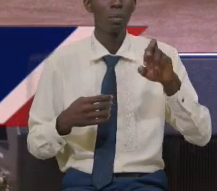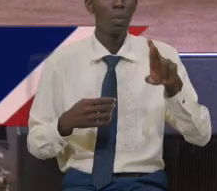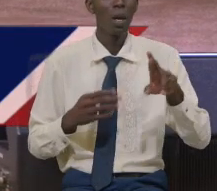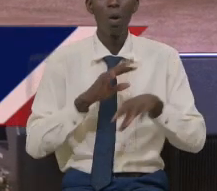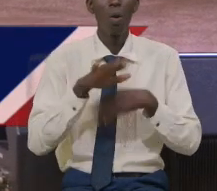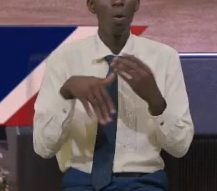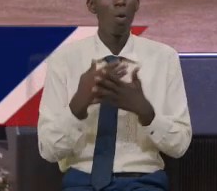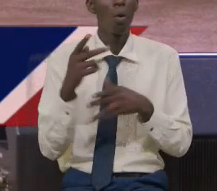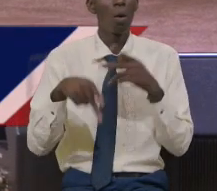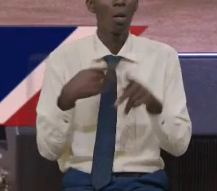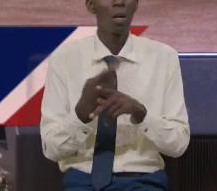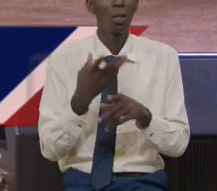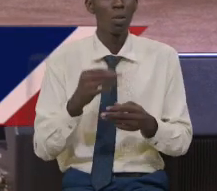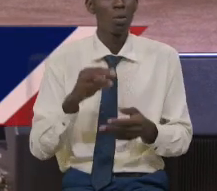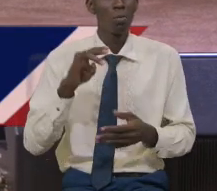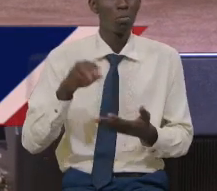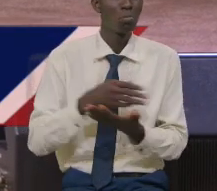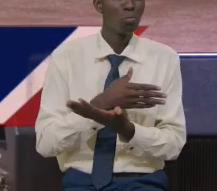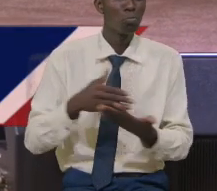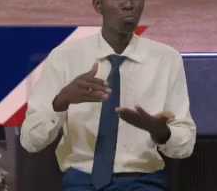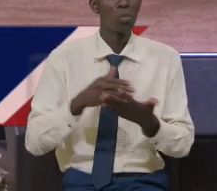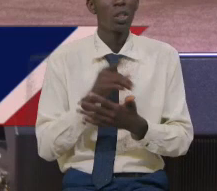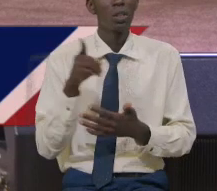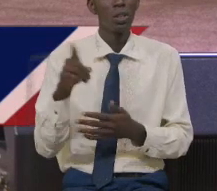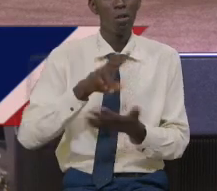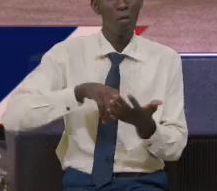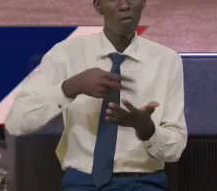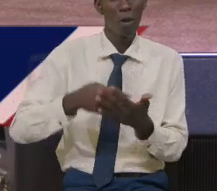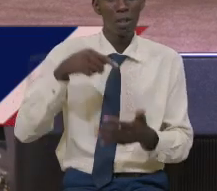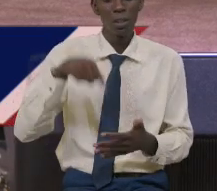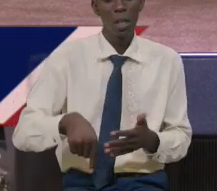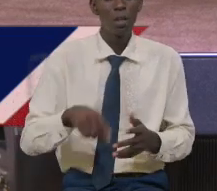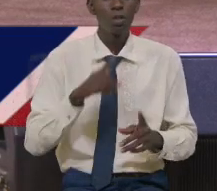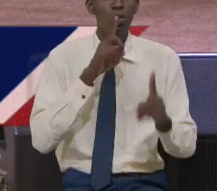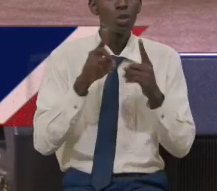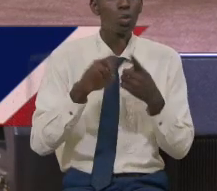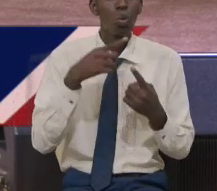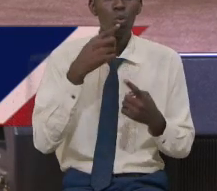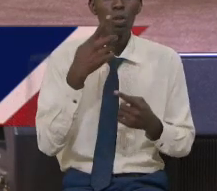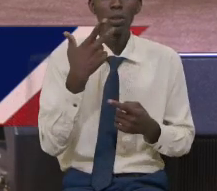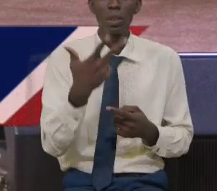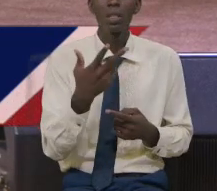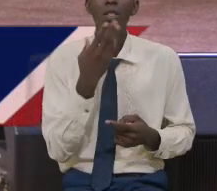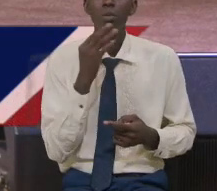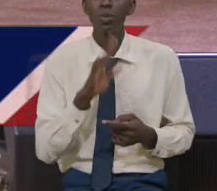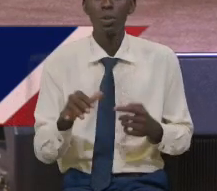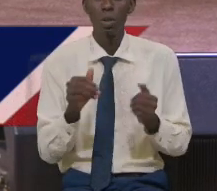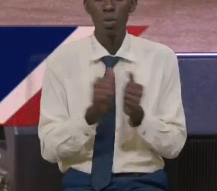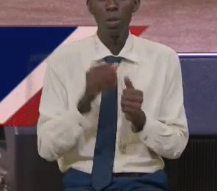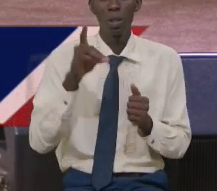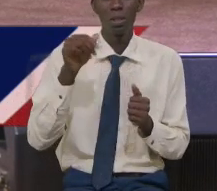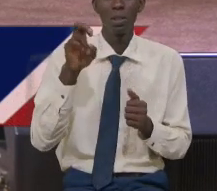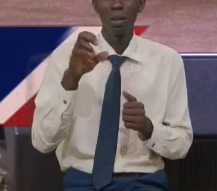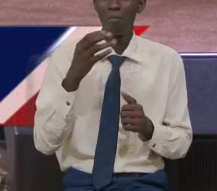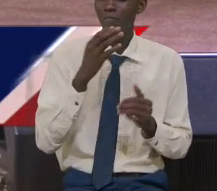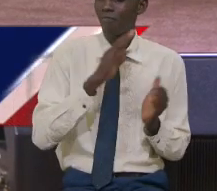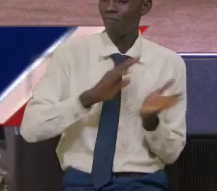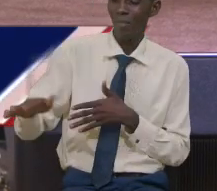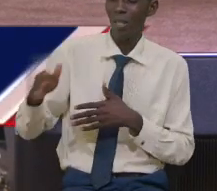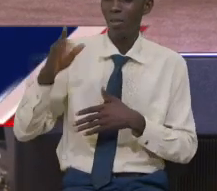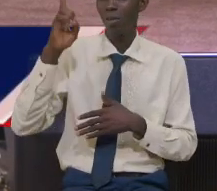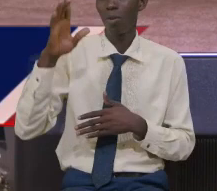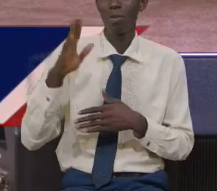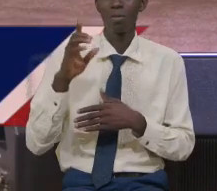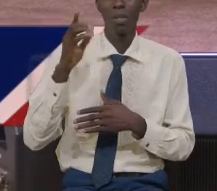fall down. Talking to believers, Shadrach, Meshach, and Abednego, forget God, forsake God. I have